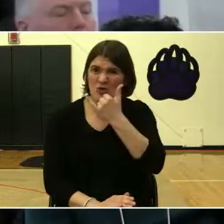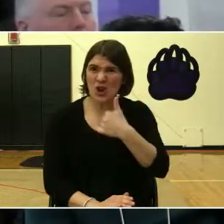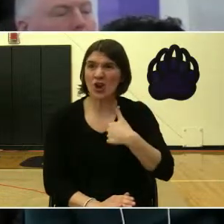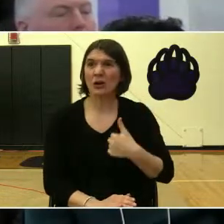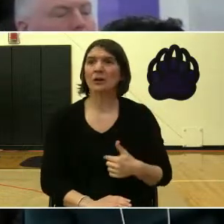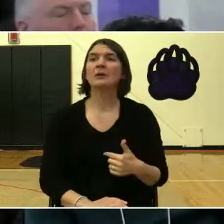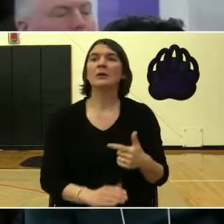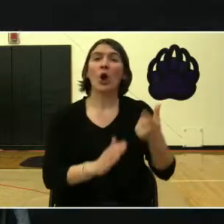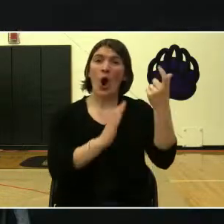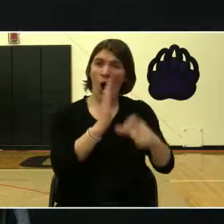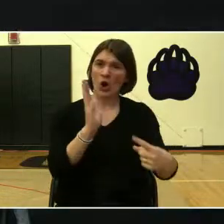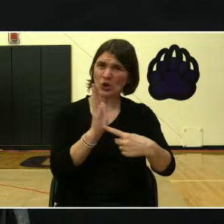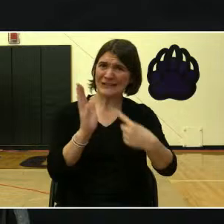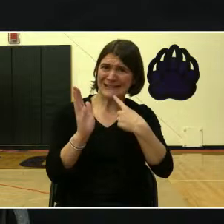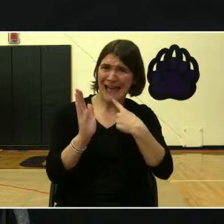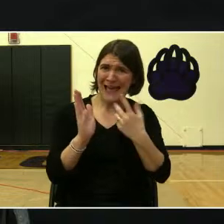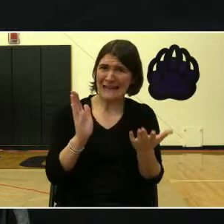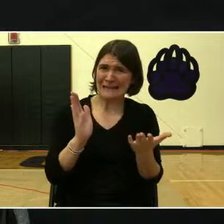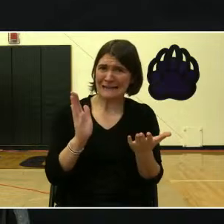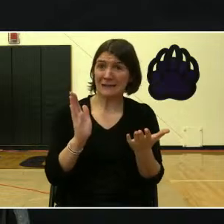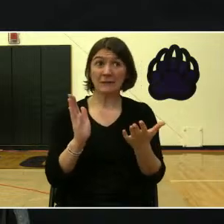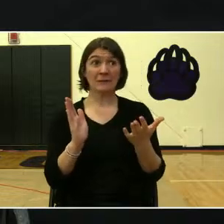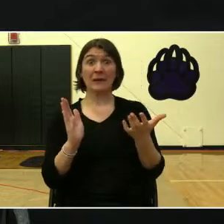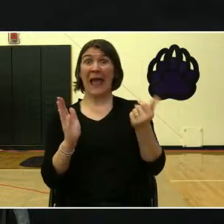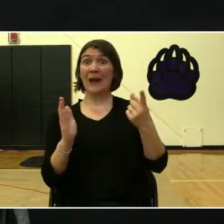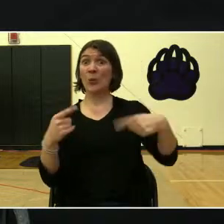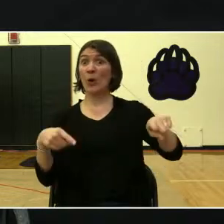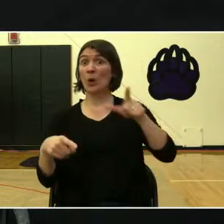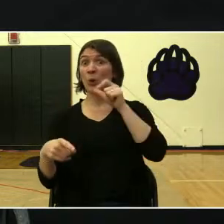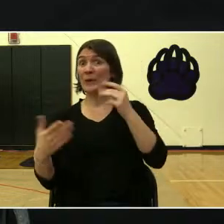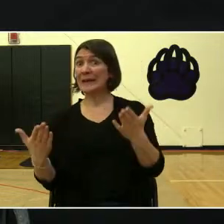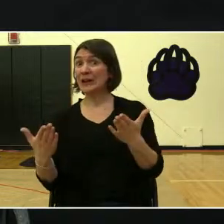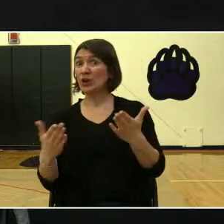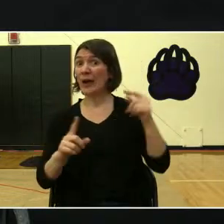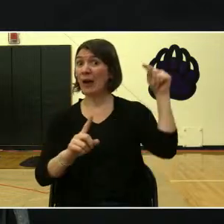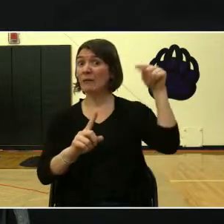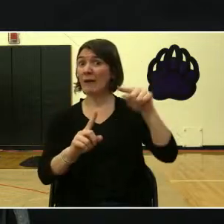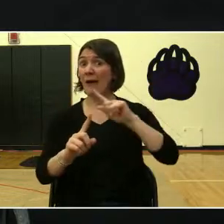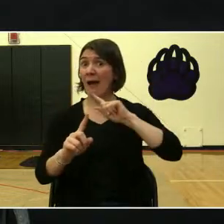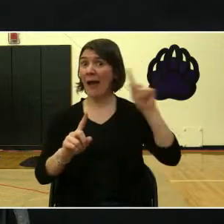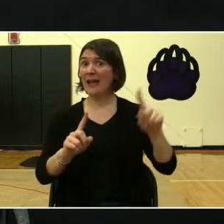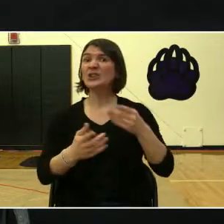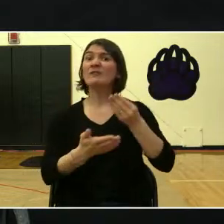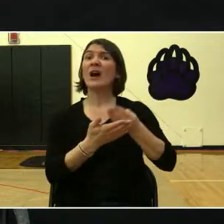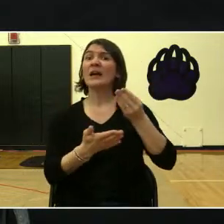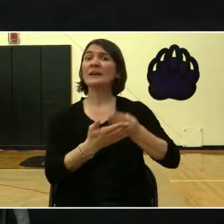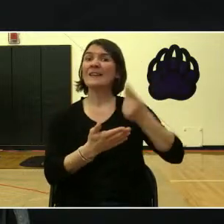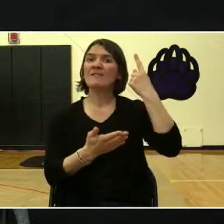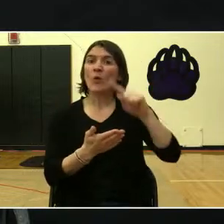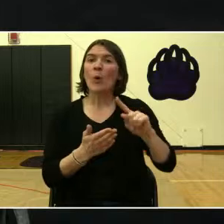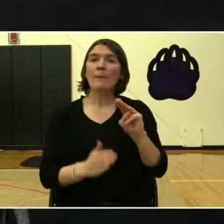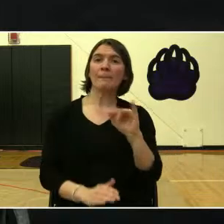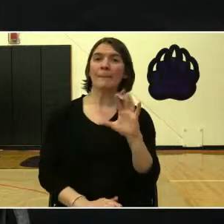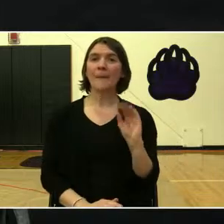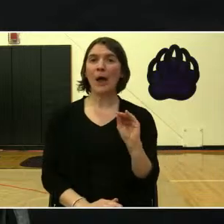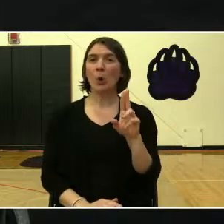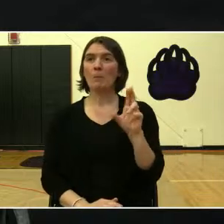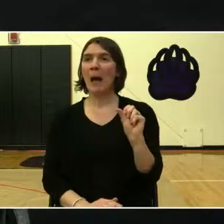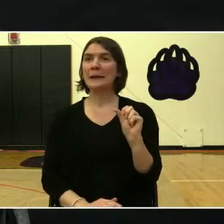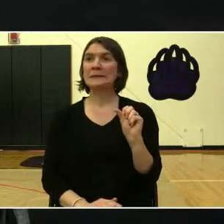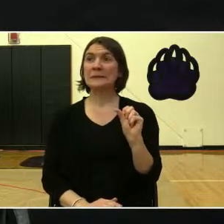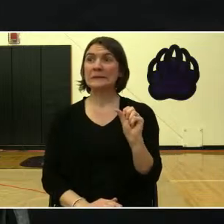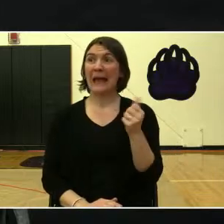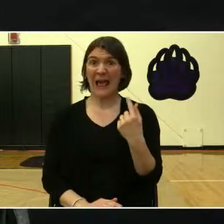bdcc if there's anybody who's in attendance who can speak to the inquiry about the funding for the new